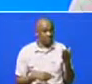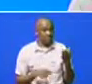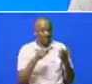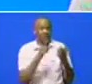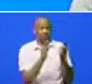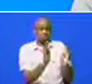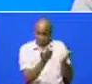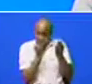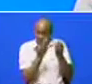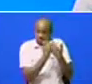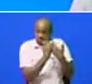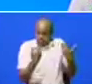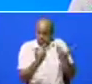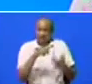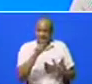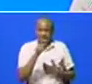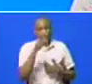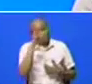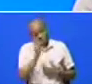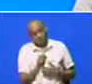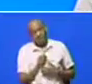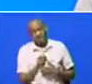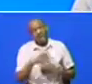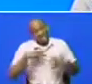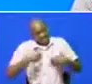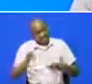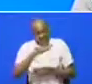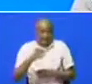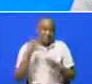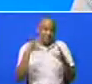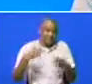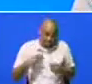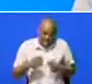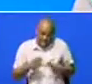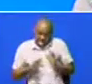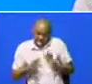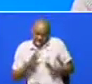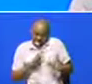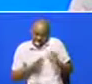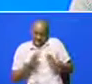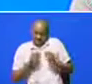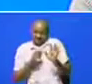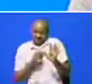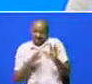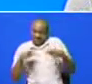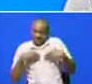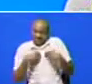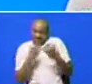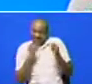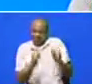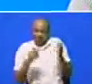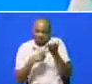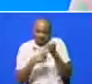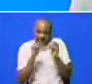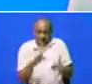twins. No, because as in health, people are always a bit skeptical and a bit slow to accept new technology